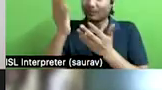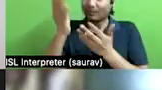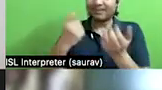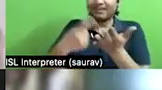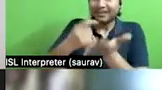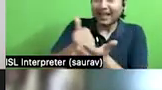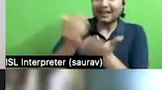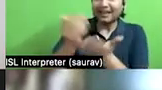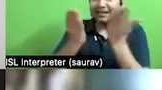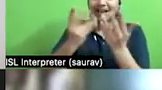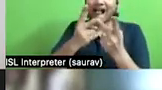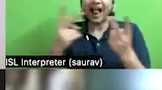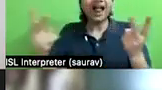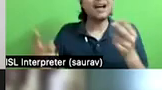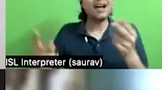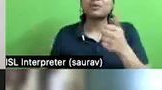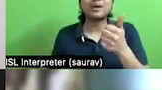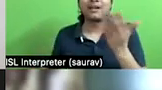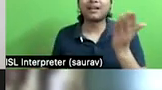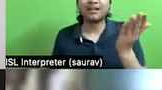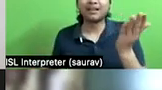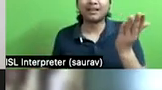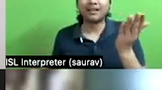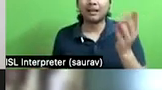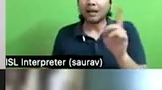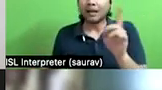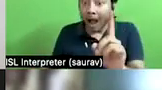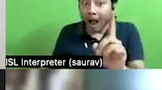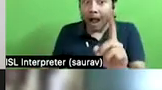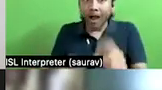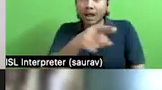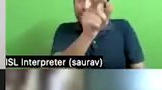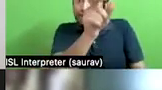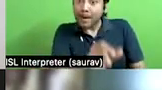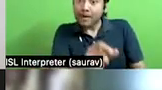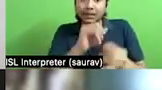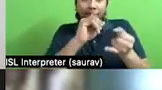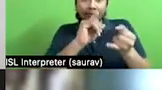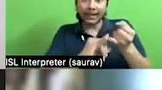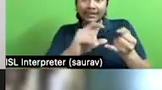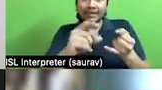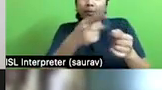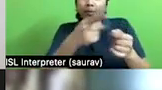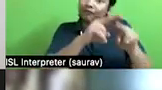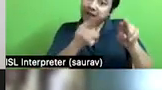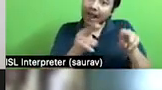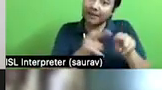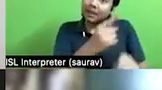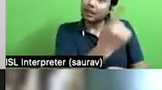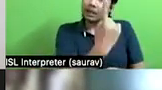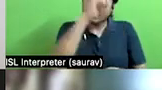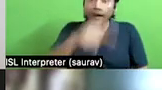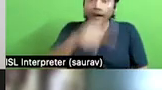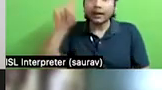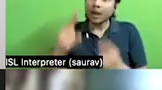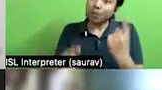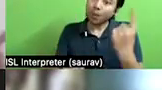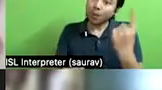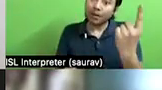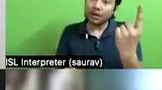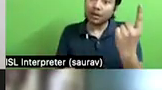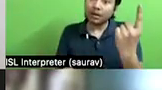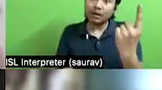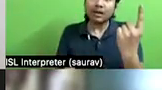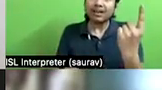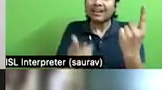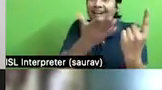And this is not going to then be a problem only for one family. It's a pattern of problems. It